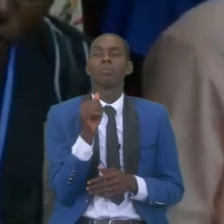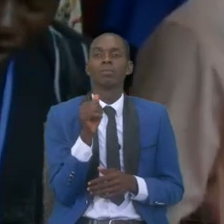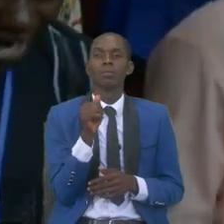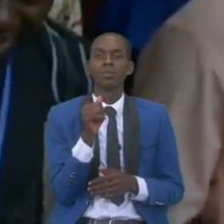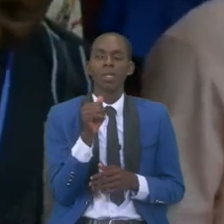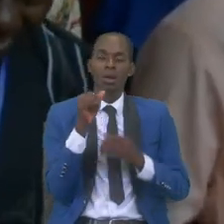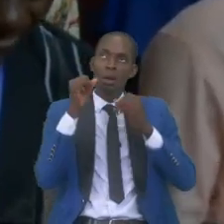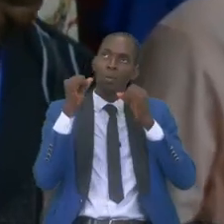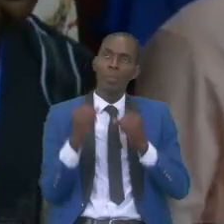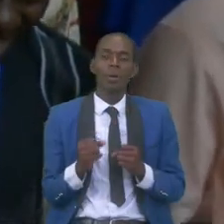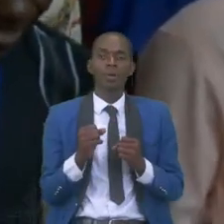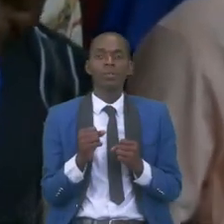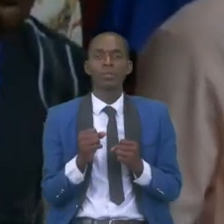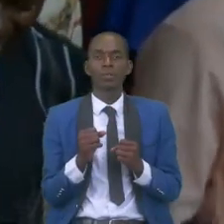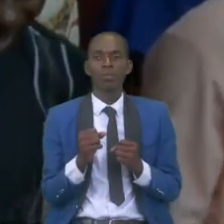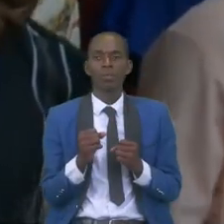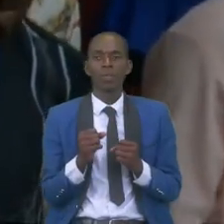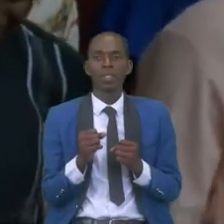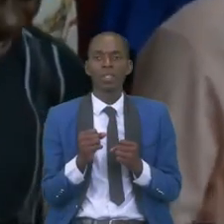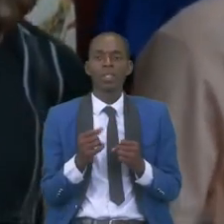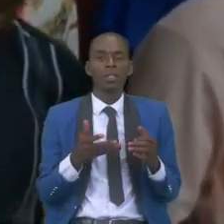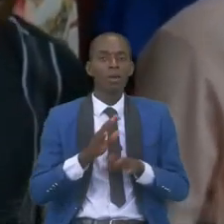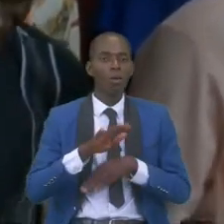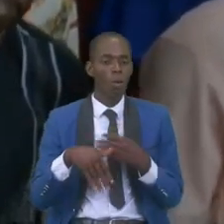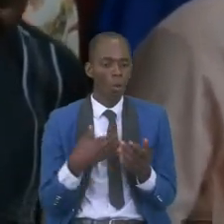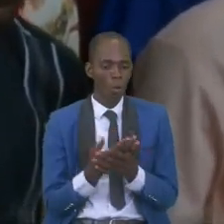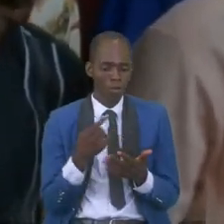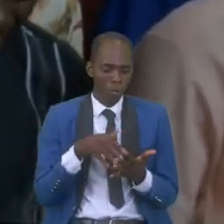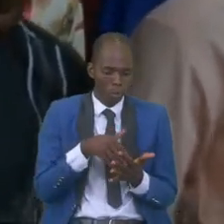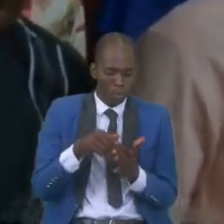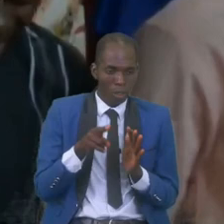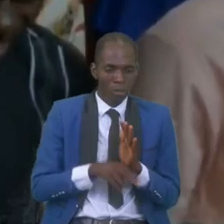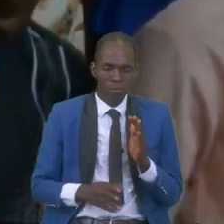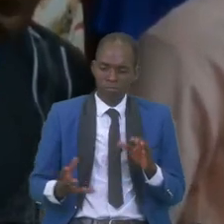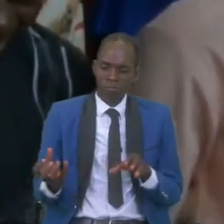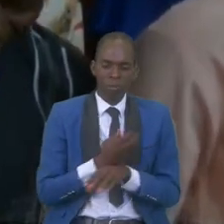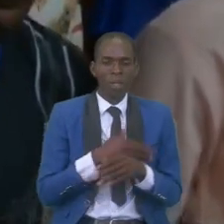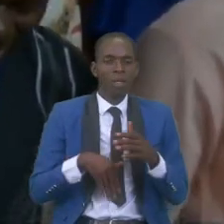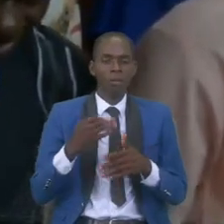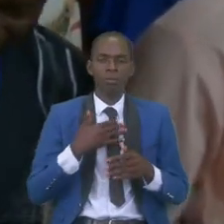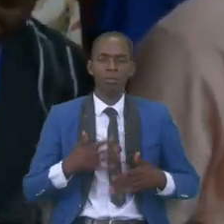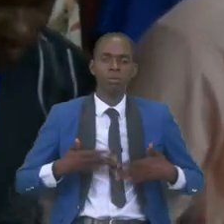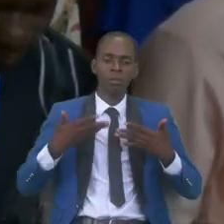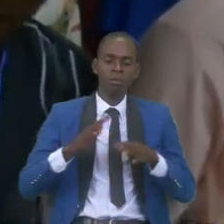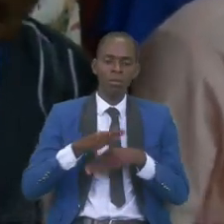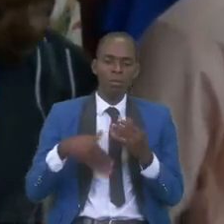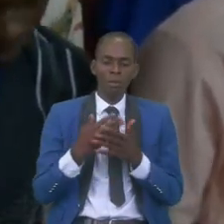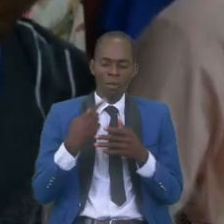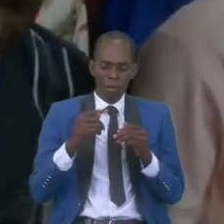Power. Let all this weakness get out of my life. Let all this